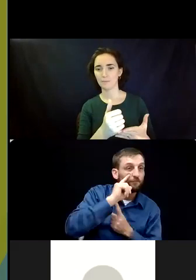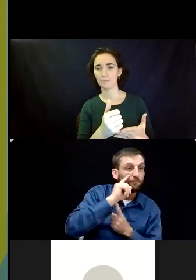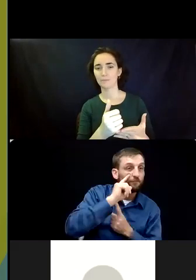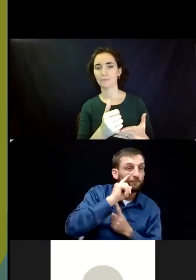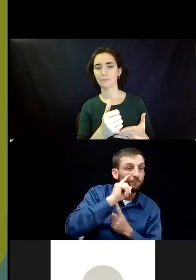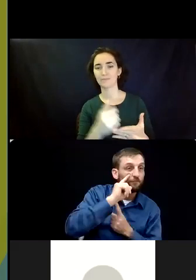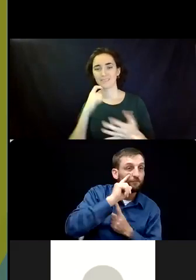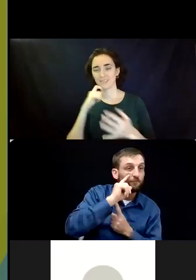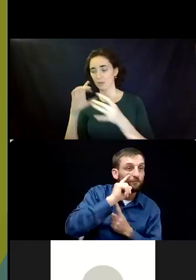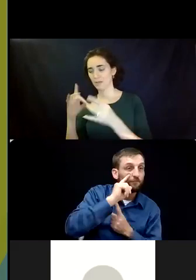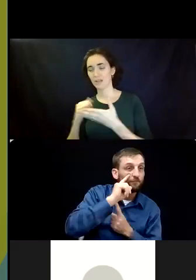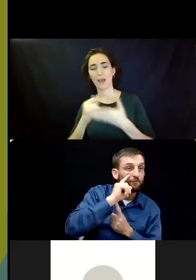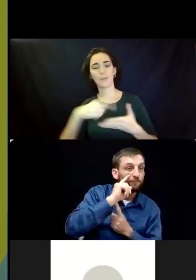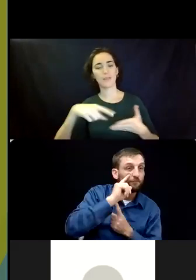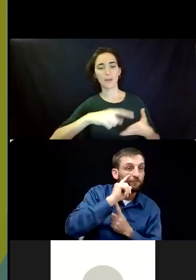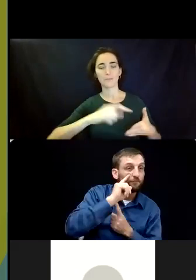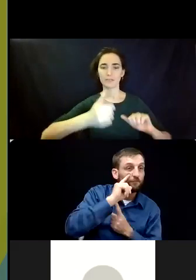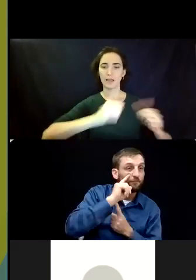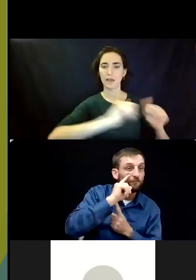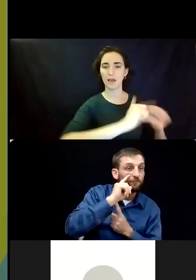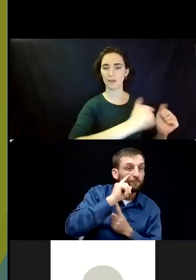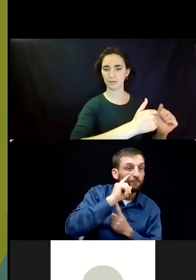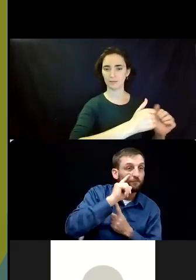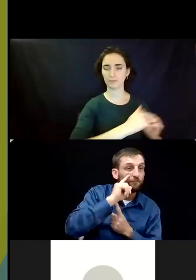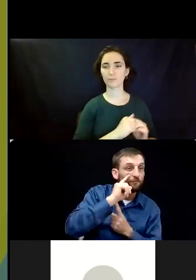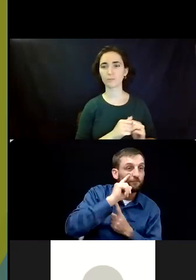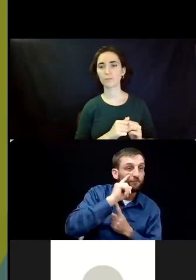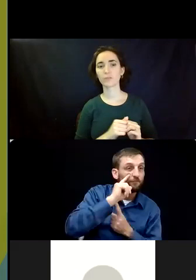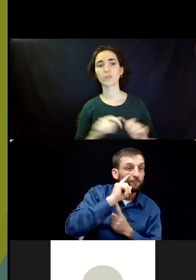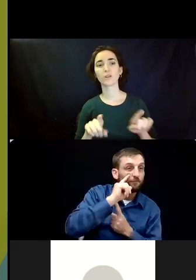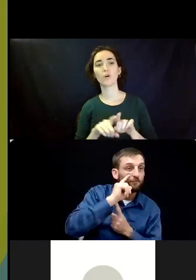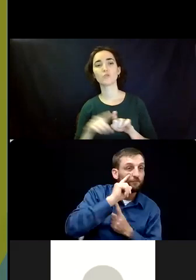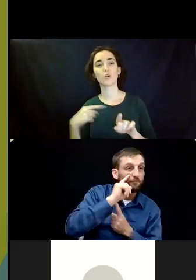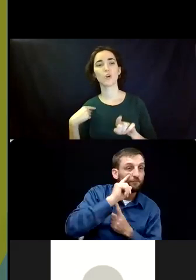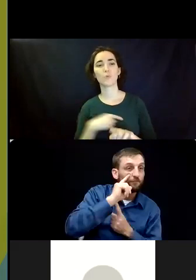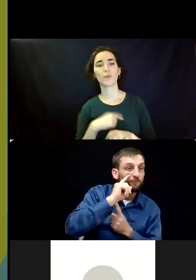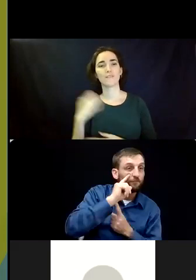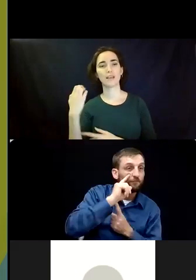this grant. We also have an emergency COVID-19